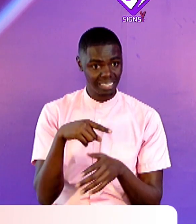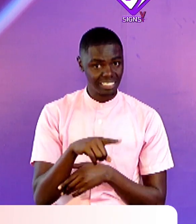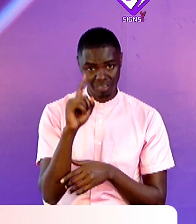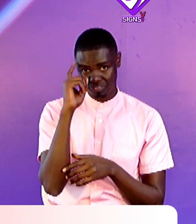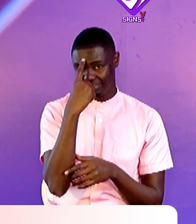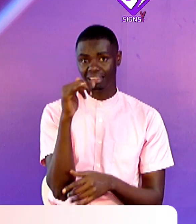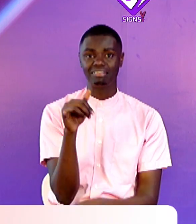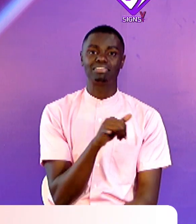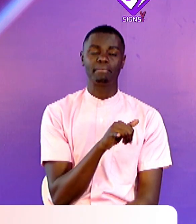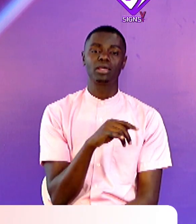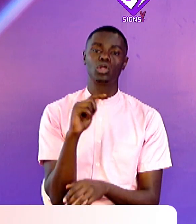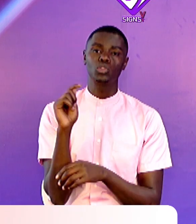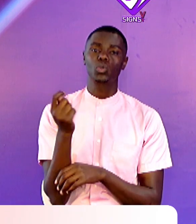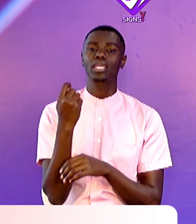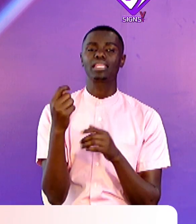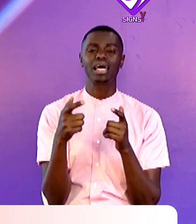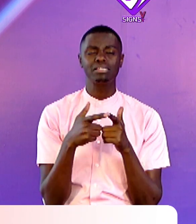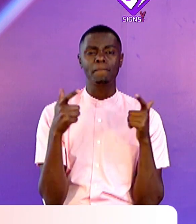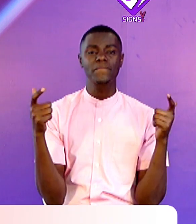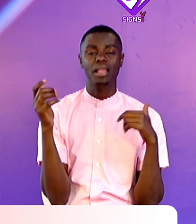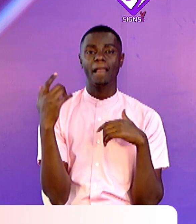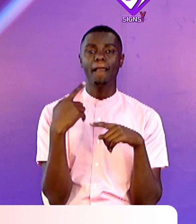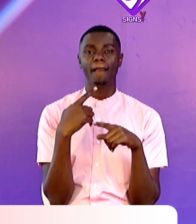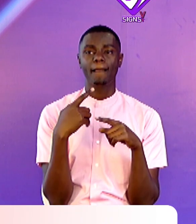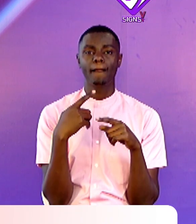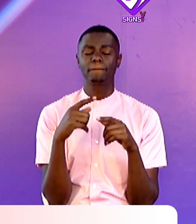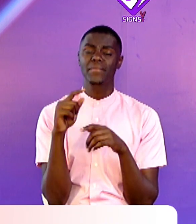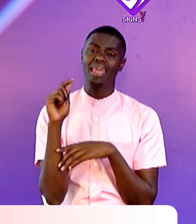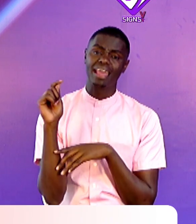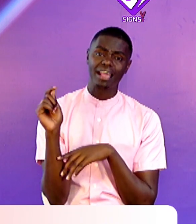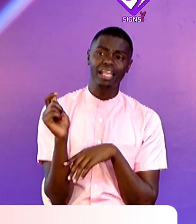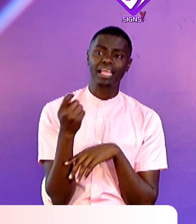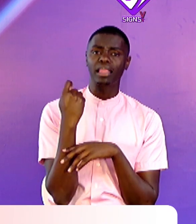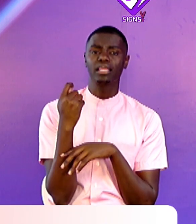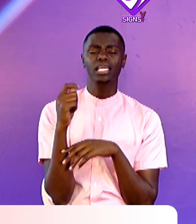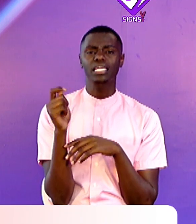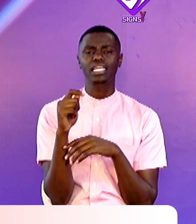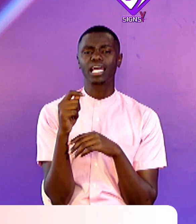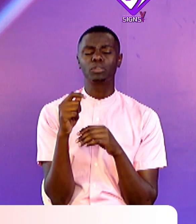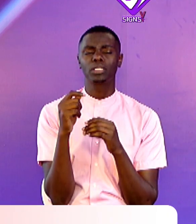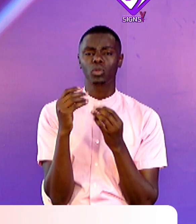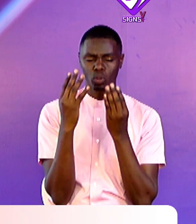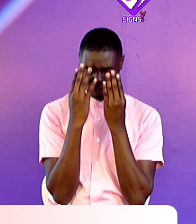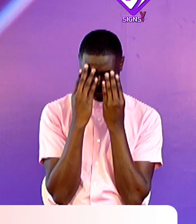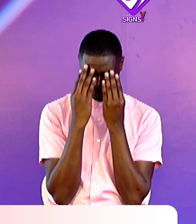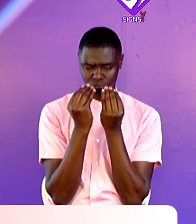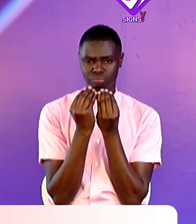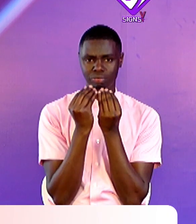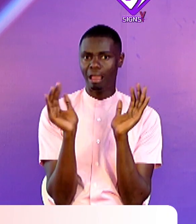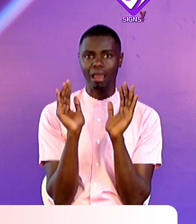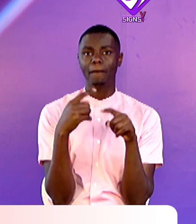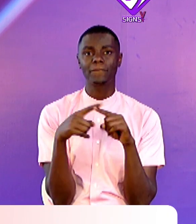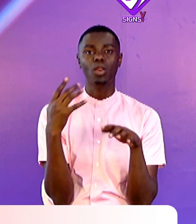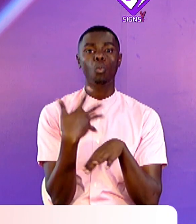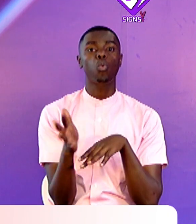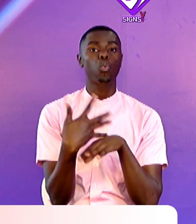giant. So Kenya is a giant, but has been not just Kenya has been not a sleeping giant. Wasted giant. Wasted